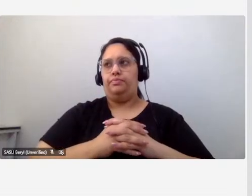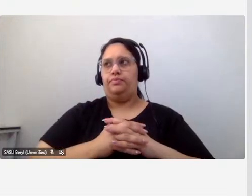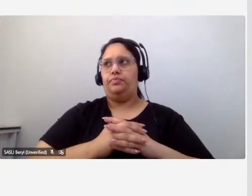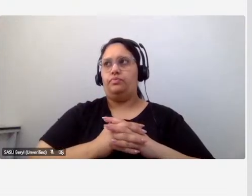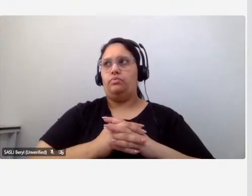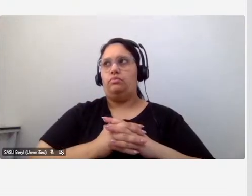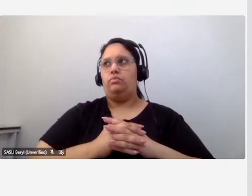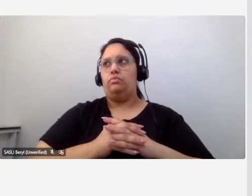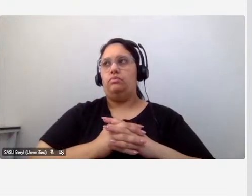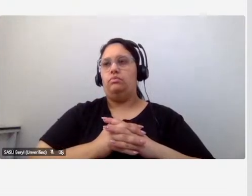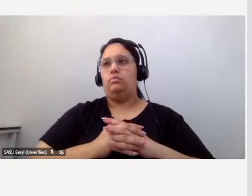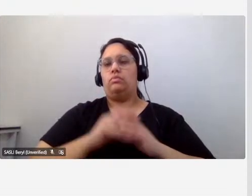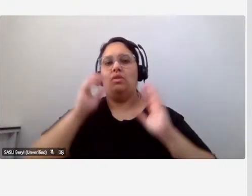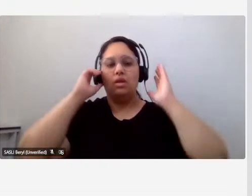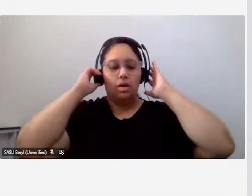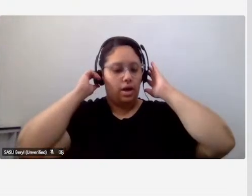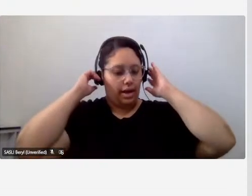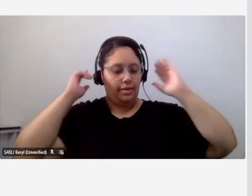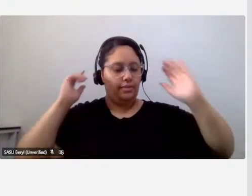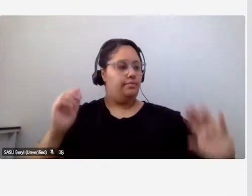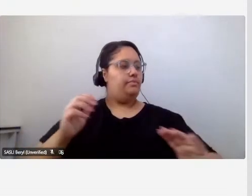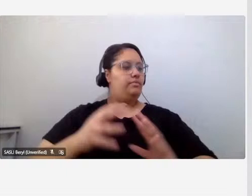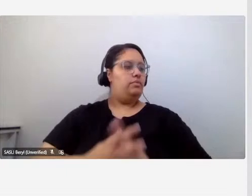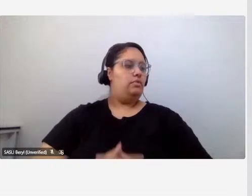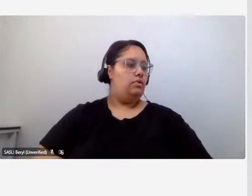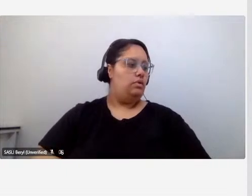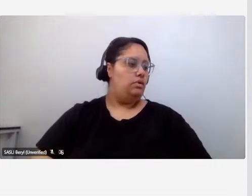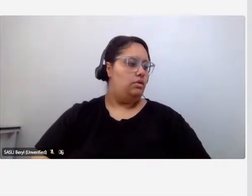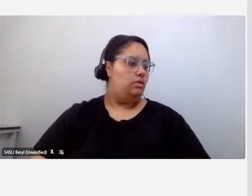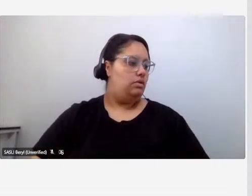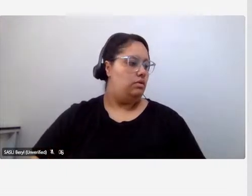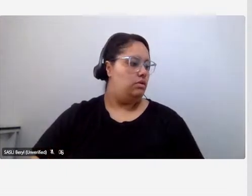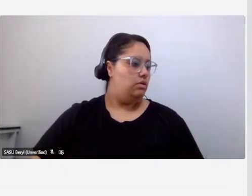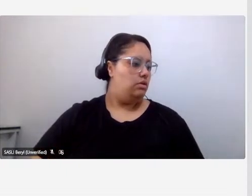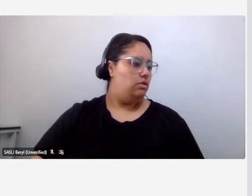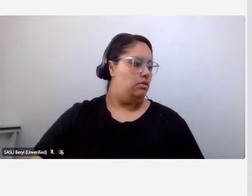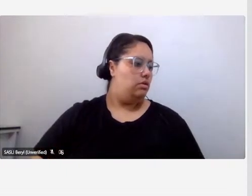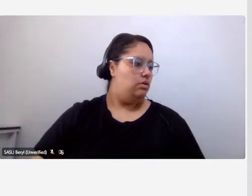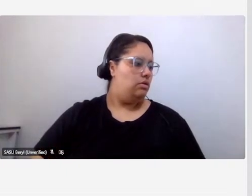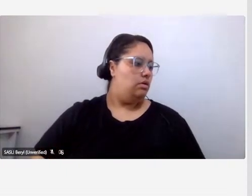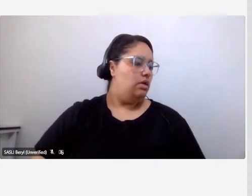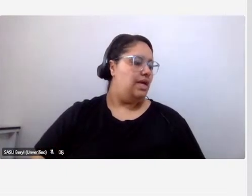A member, from what I understand is, I'm struggling to hear a little bit.